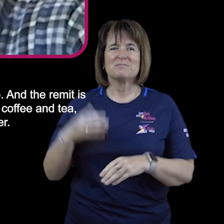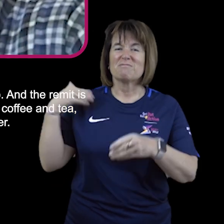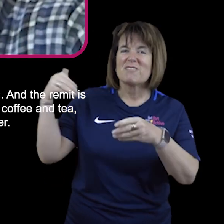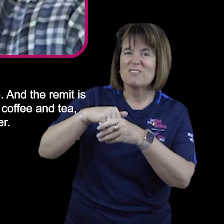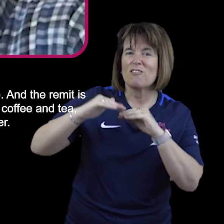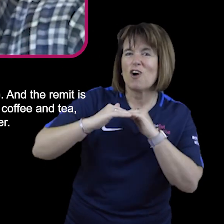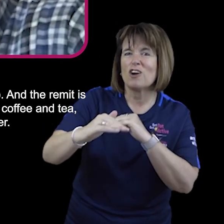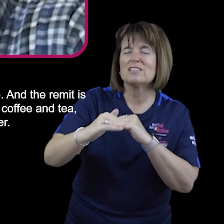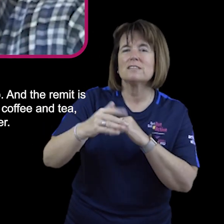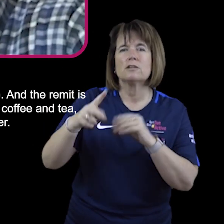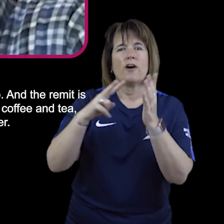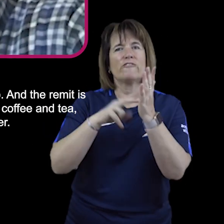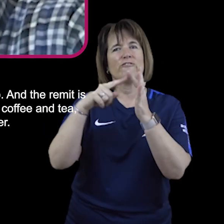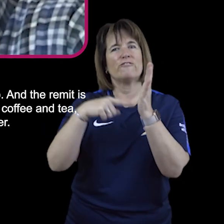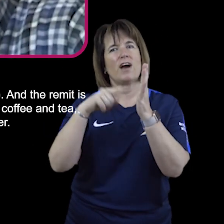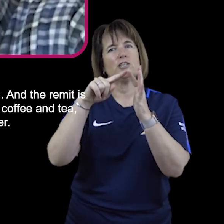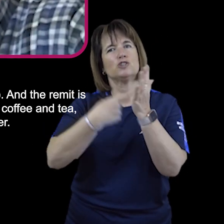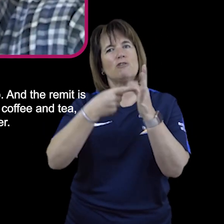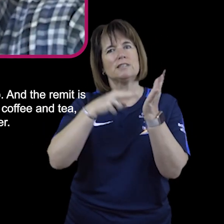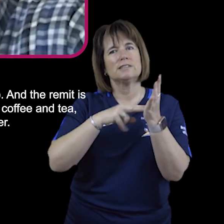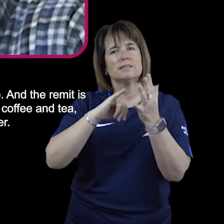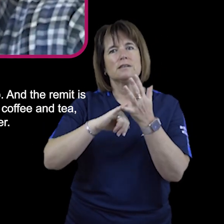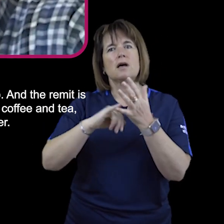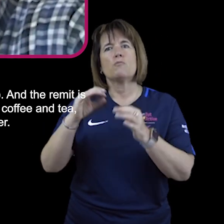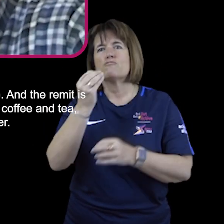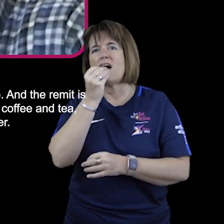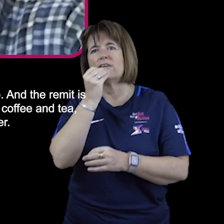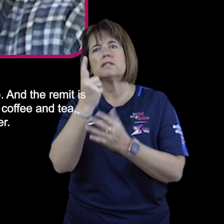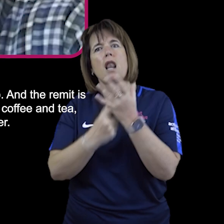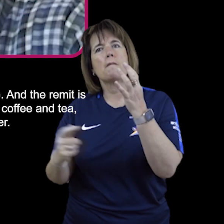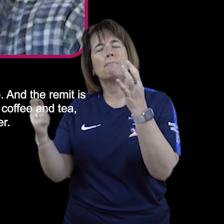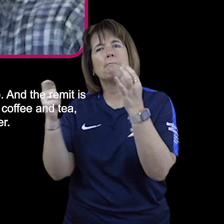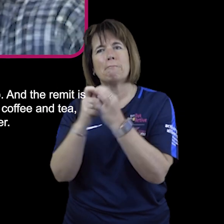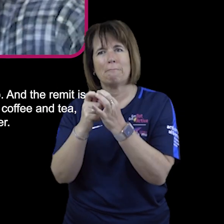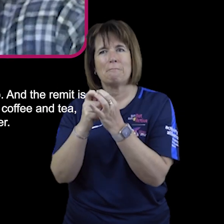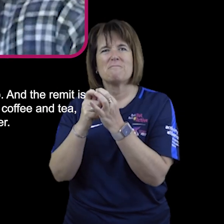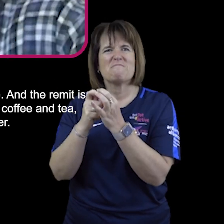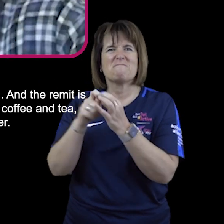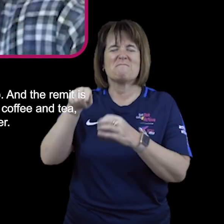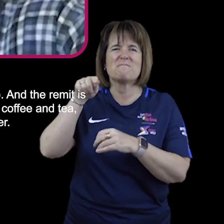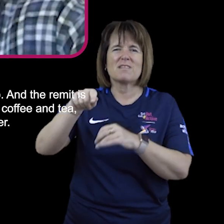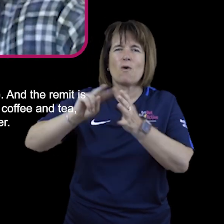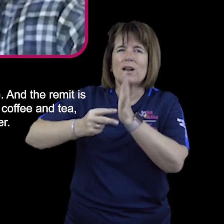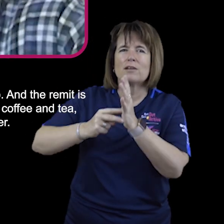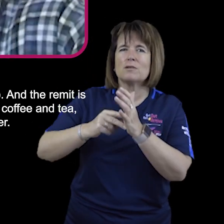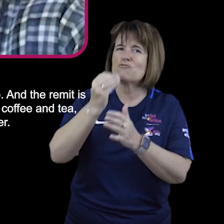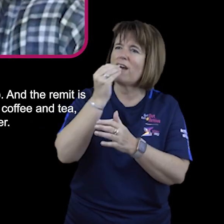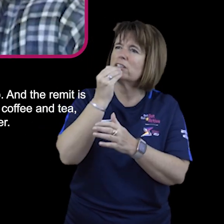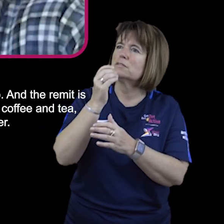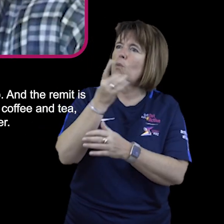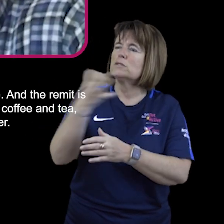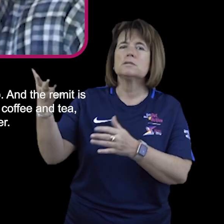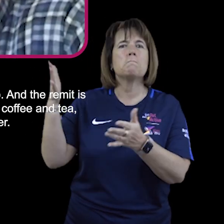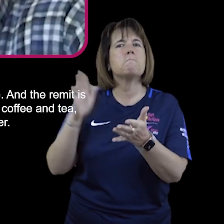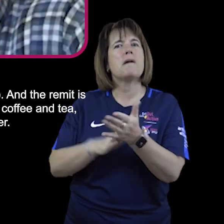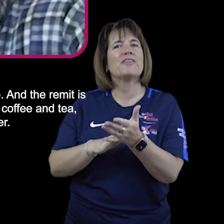I became involved with the garden through a group called the Veterans Breakfast Club. And the remit is they organise a